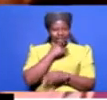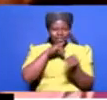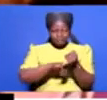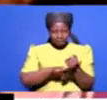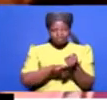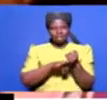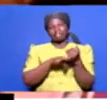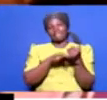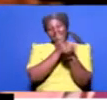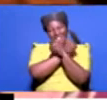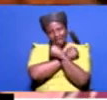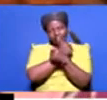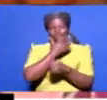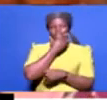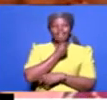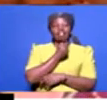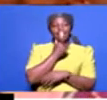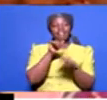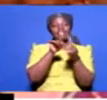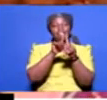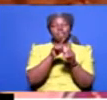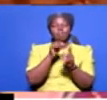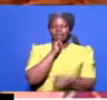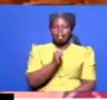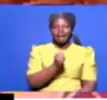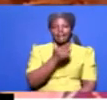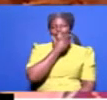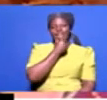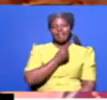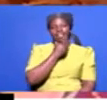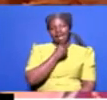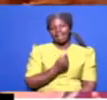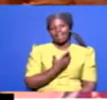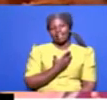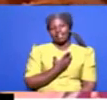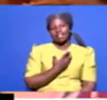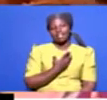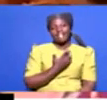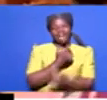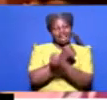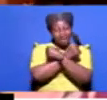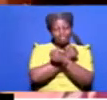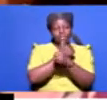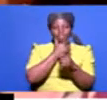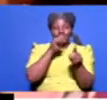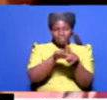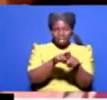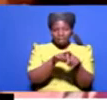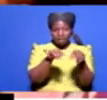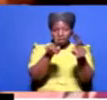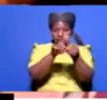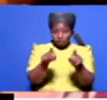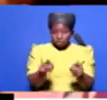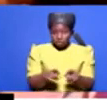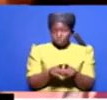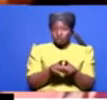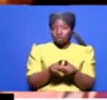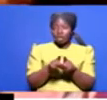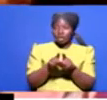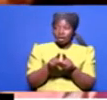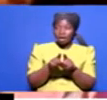father, and a grandfather, a treasured brother, and a dutiful